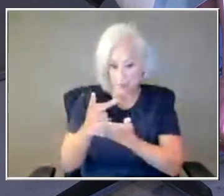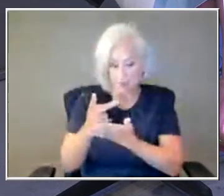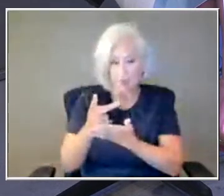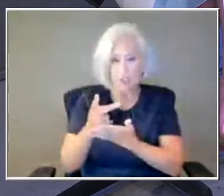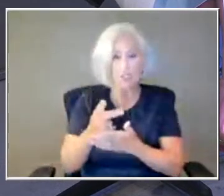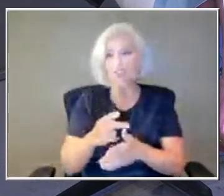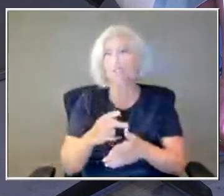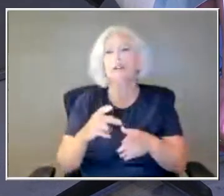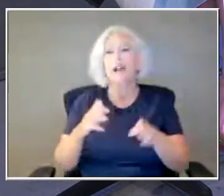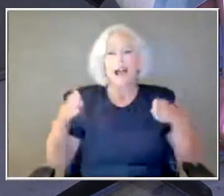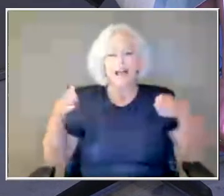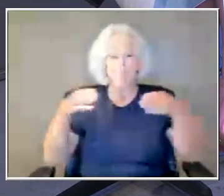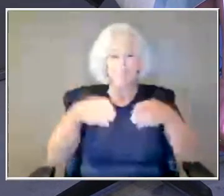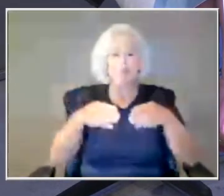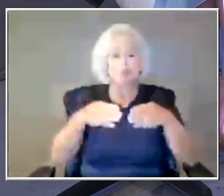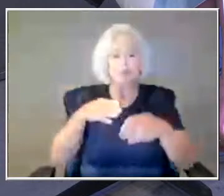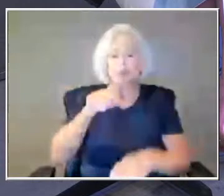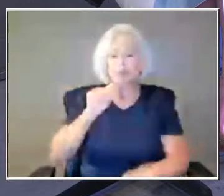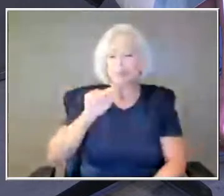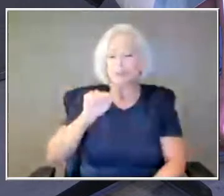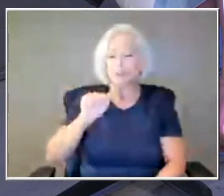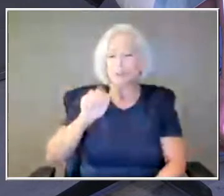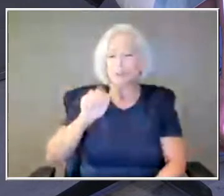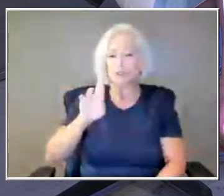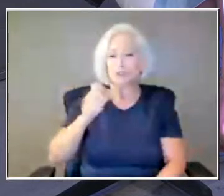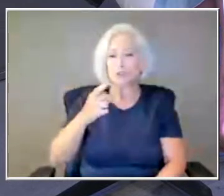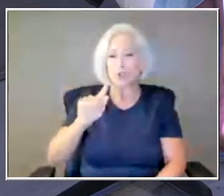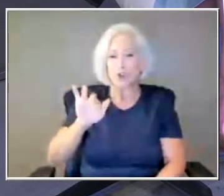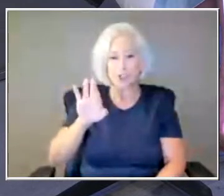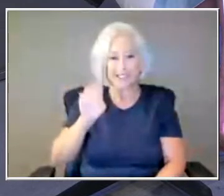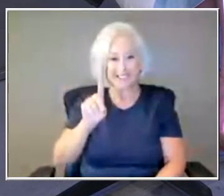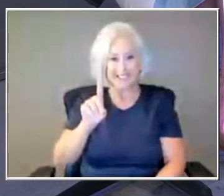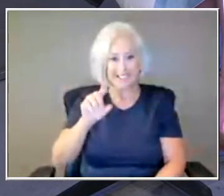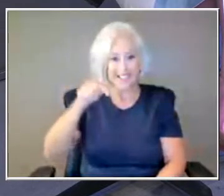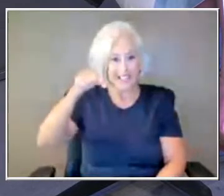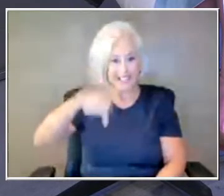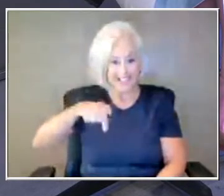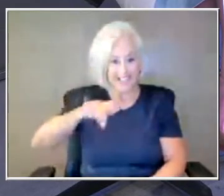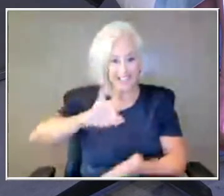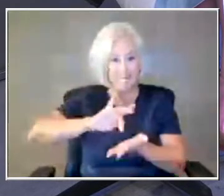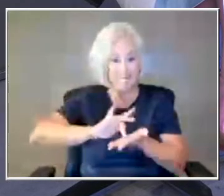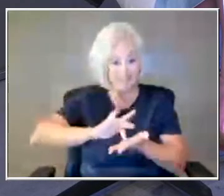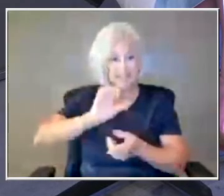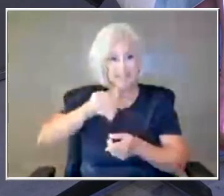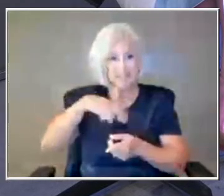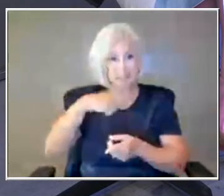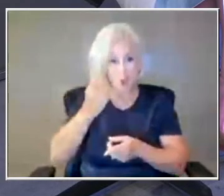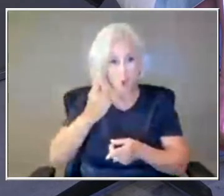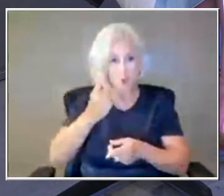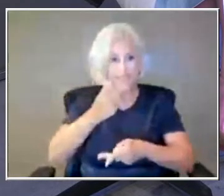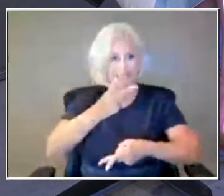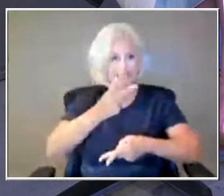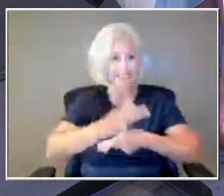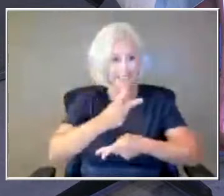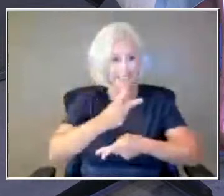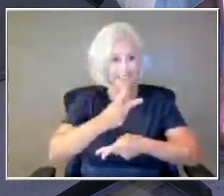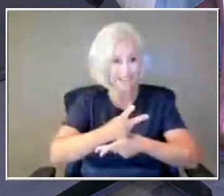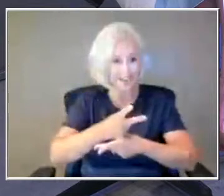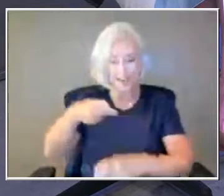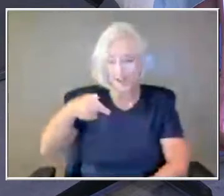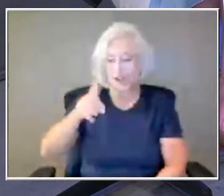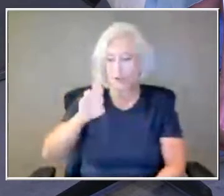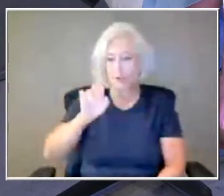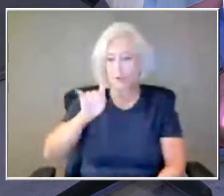well, what else can it treat? This only treats prostate cancer. Is that what I understand? And then my next thing